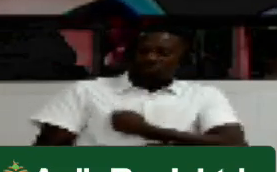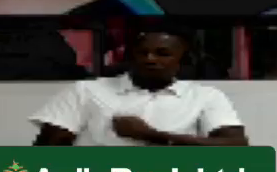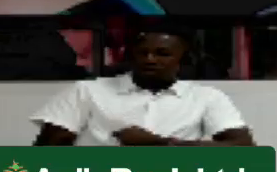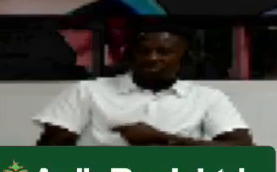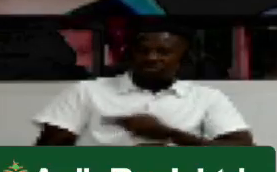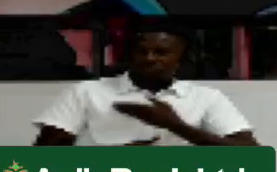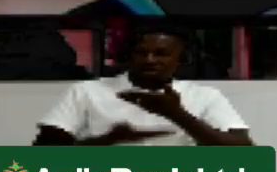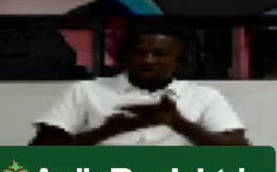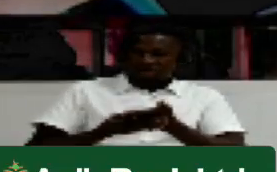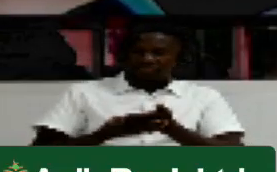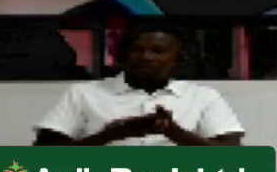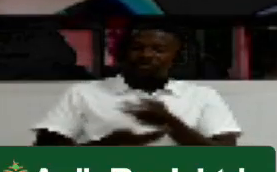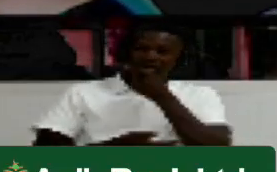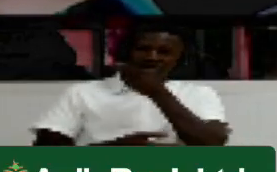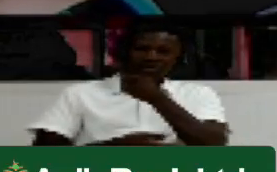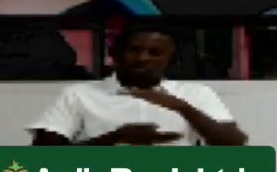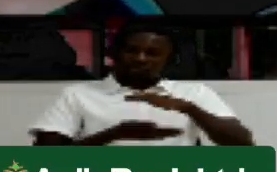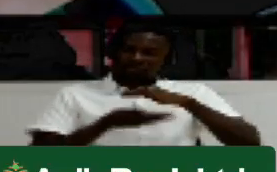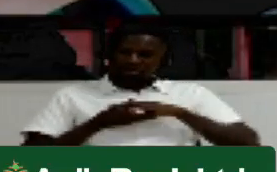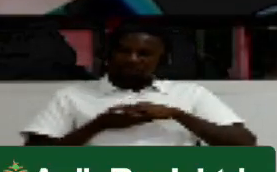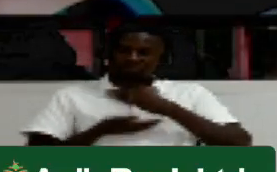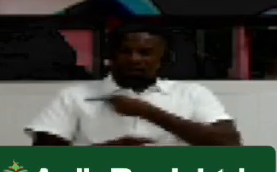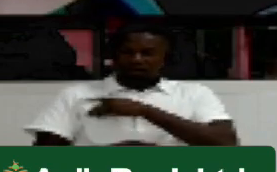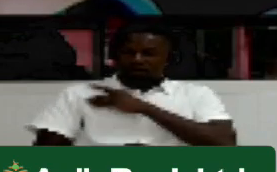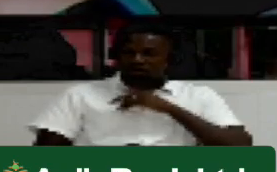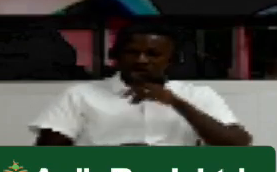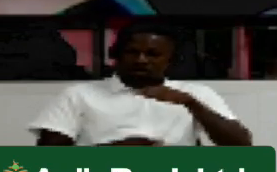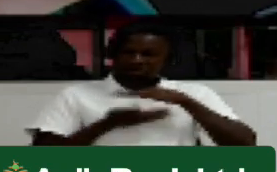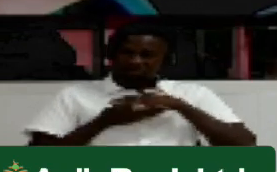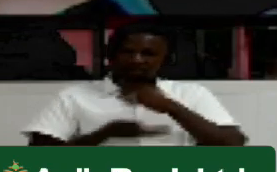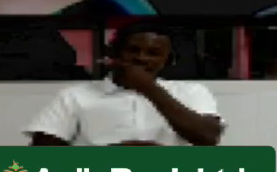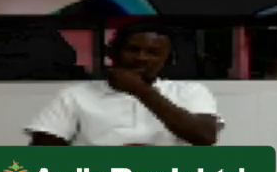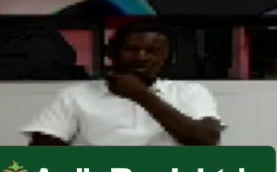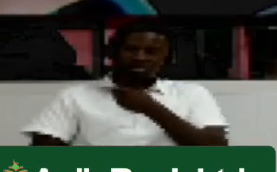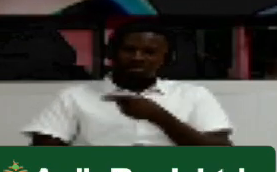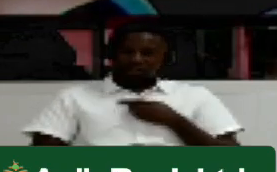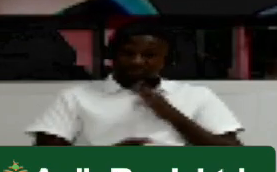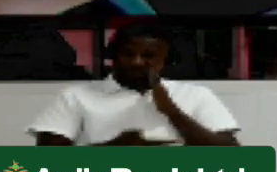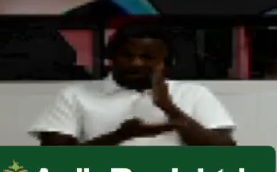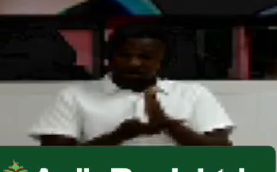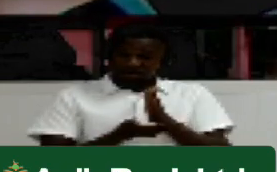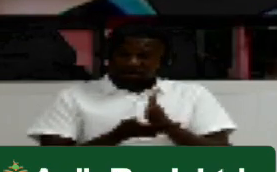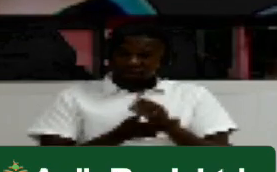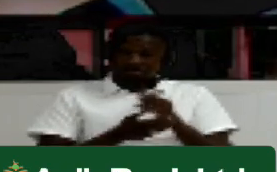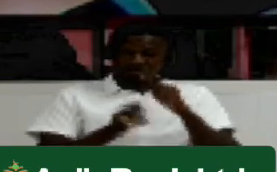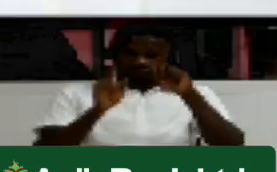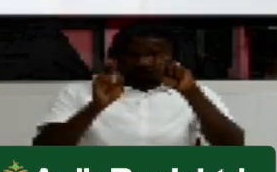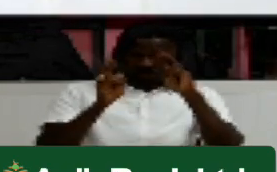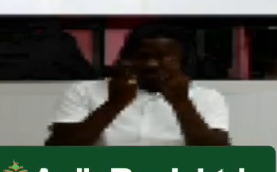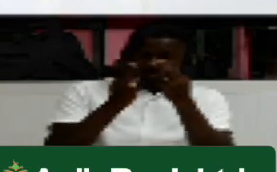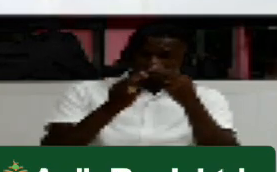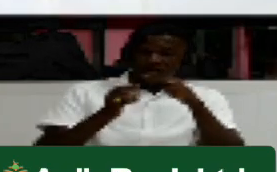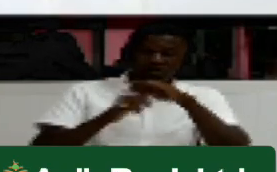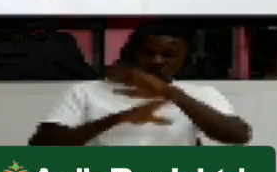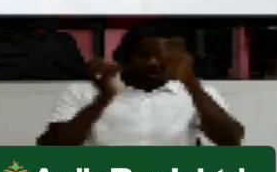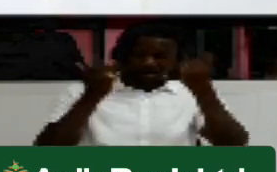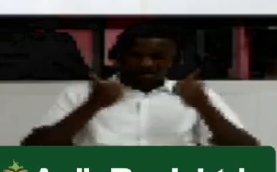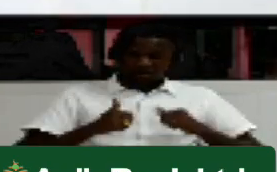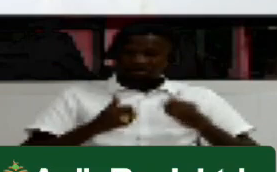there and the treatment you received. Is that an accurate summary of what happened during the last session? Exactly.